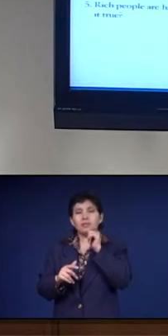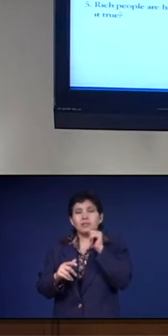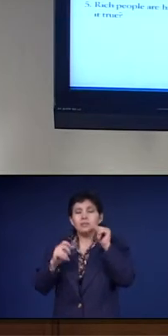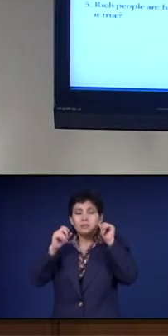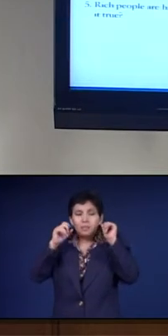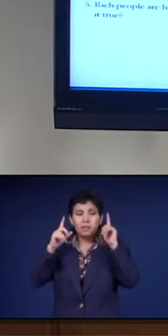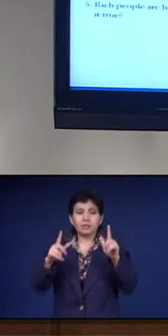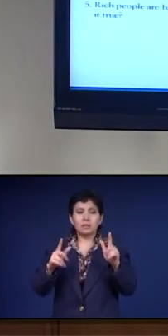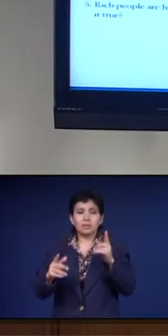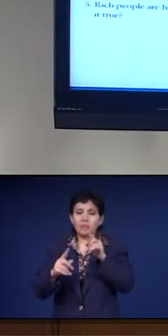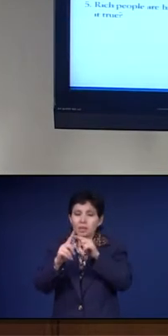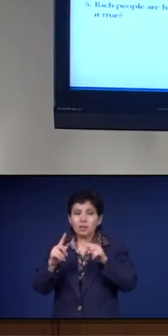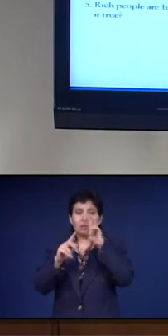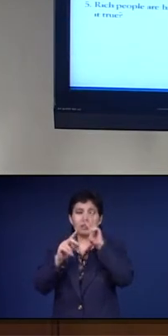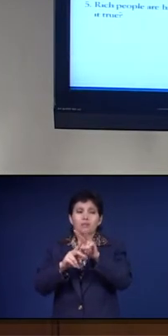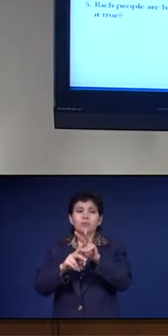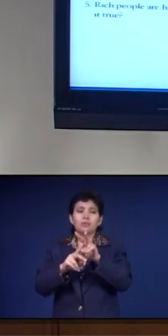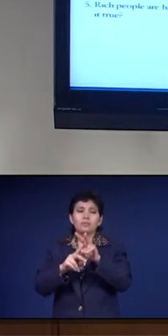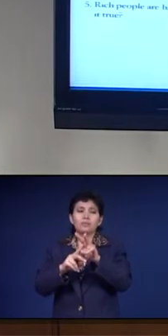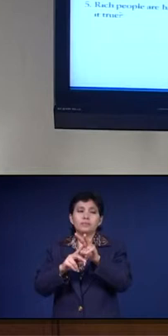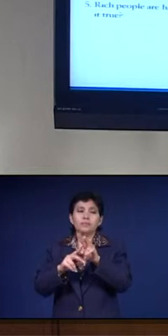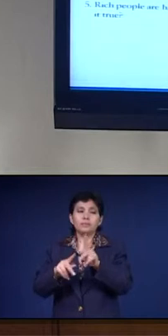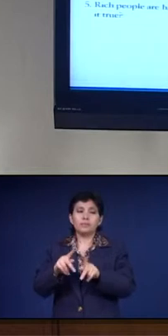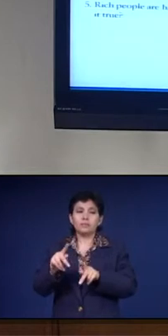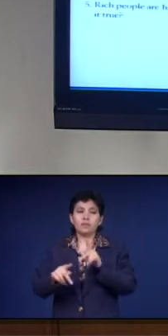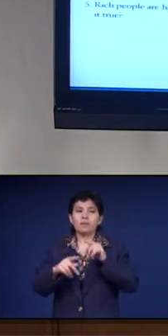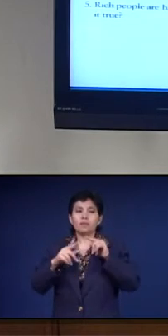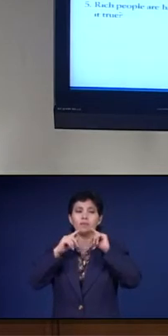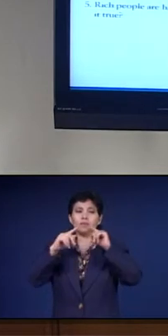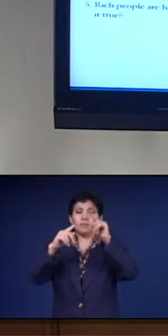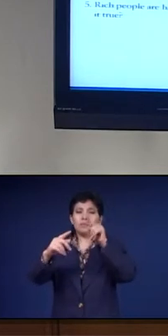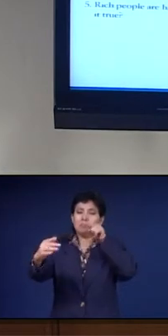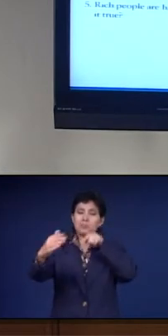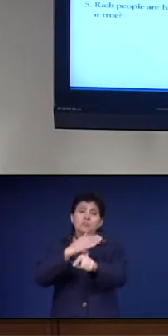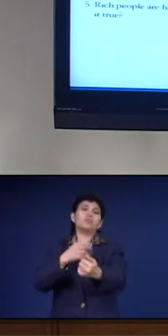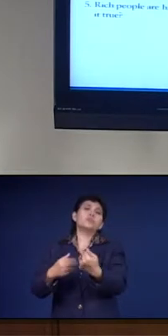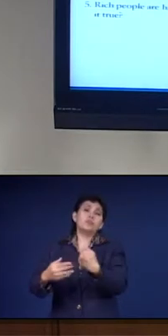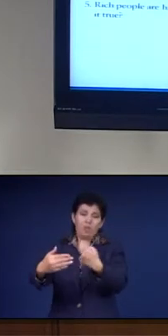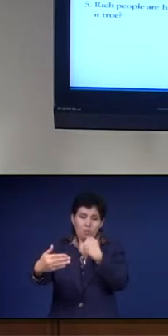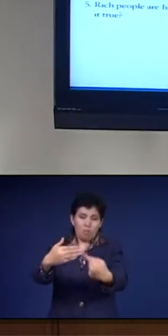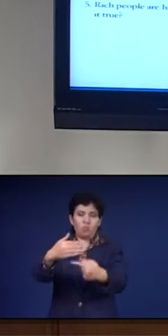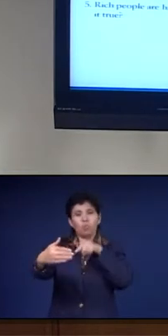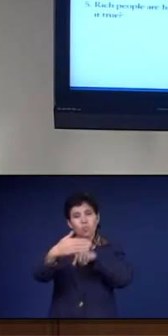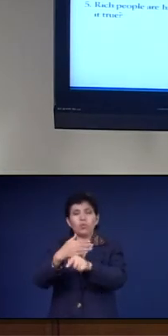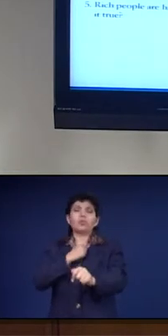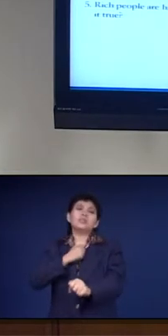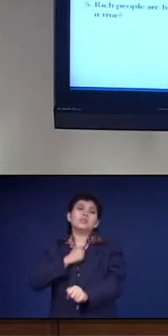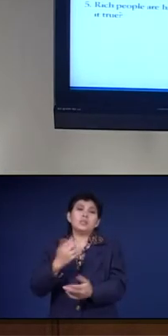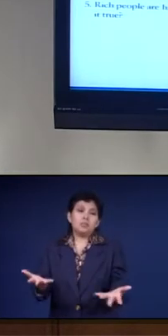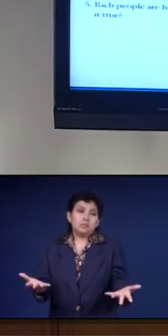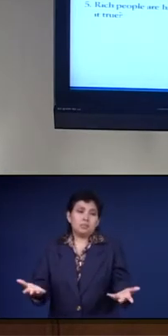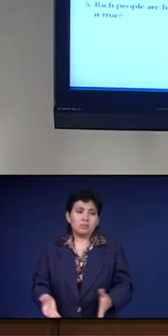see a news whereby someone famous just kill himself, someone famous just commit a